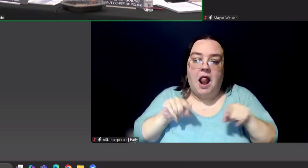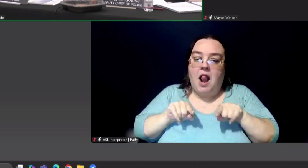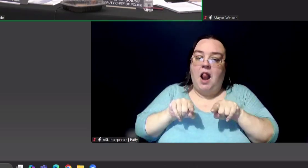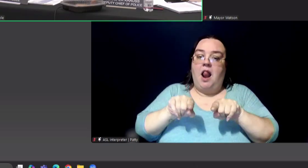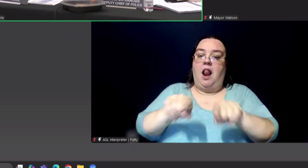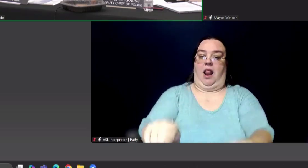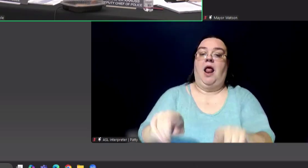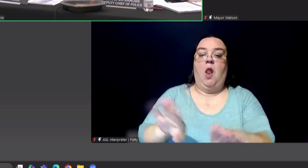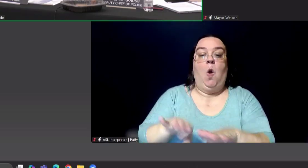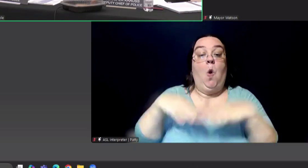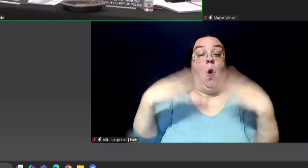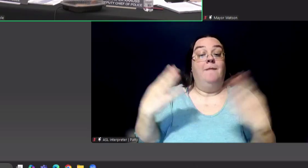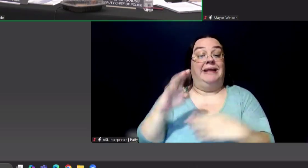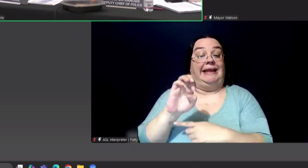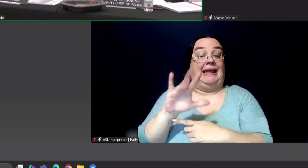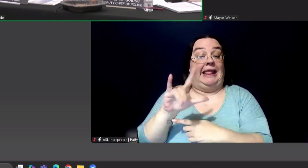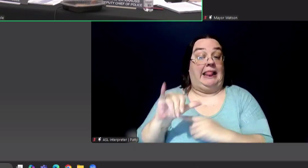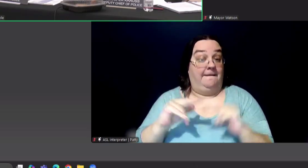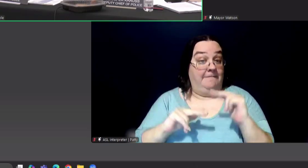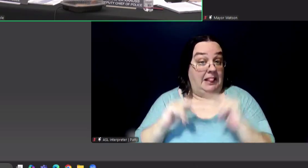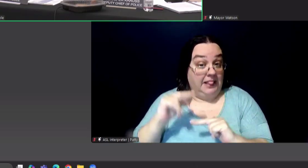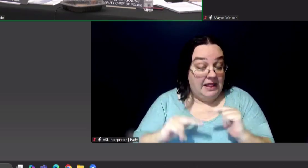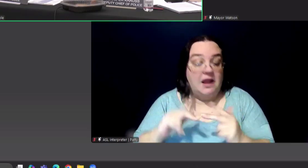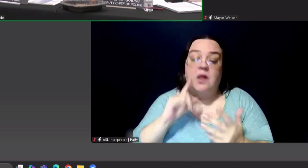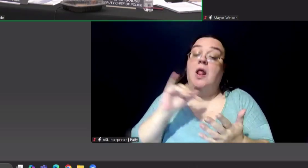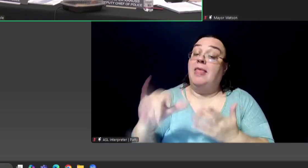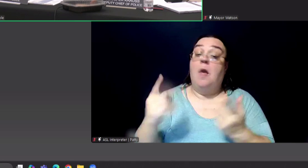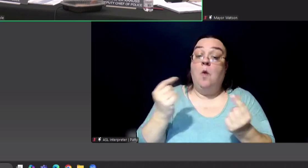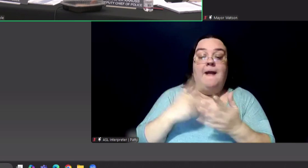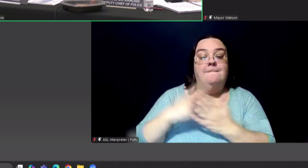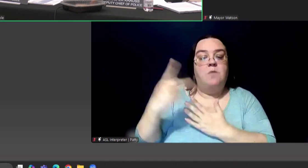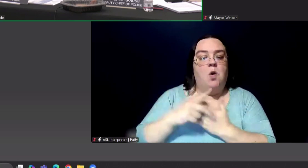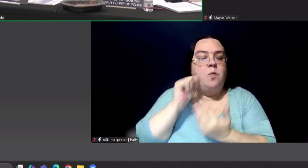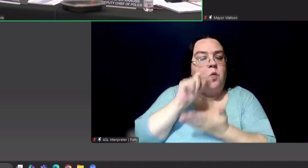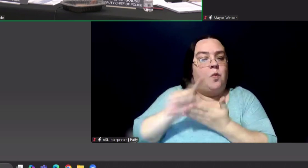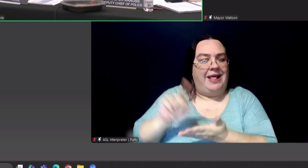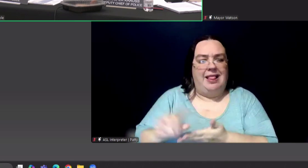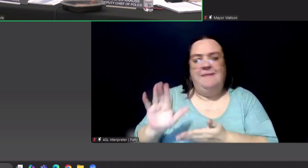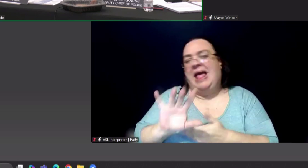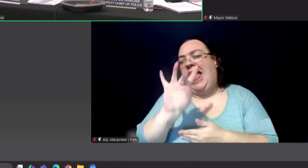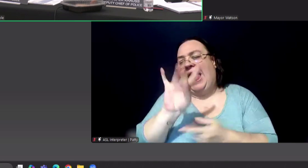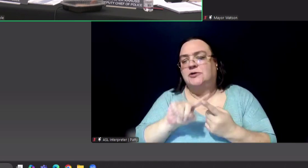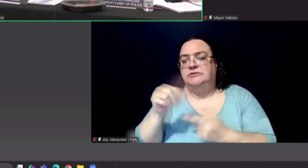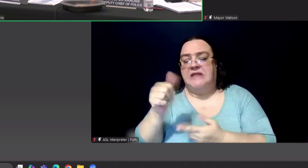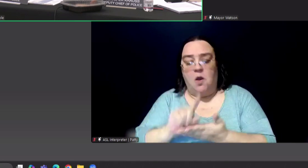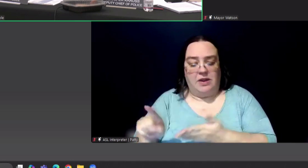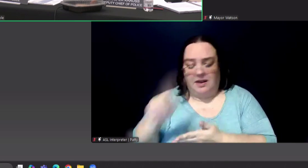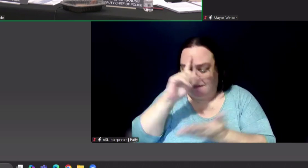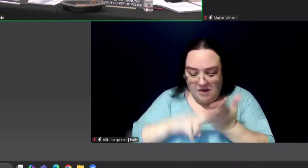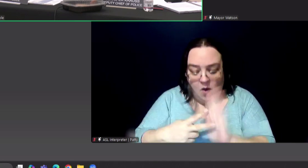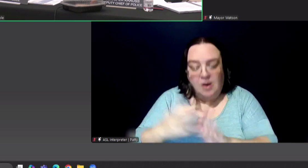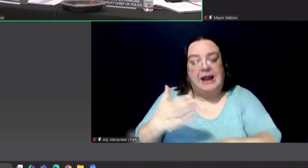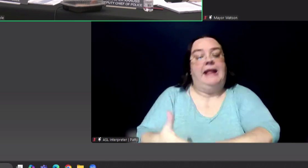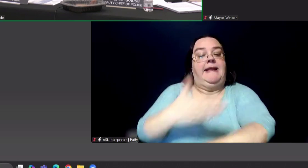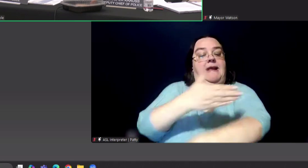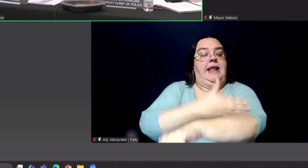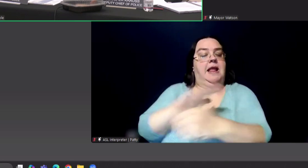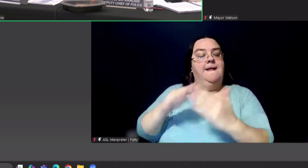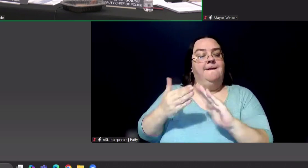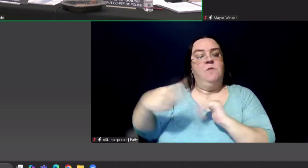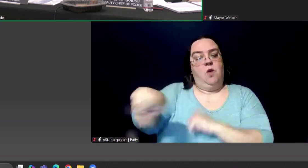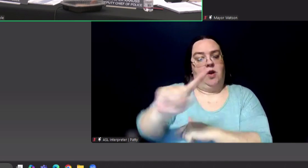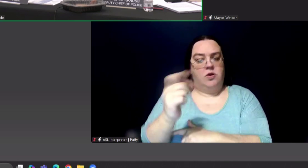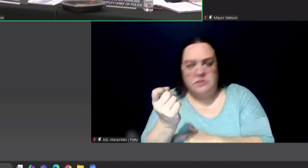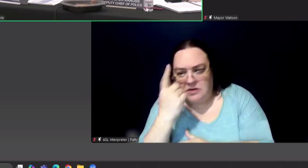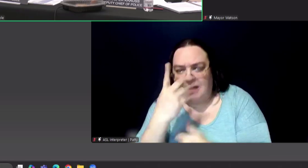building. It's a weekly program, approximately 8 to 10 weeks, designed to enhance community understanding and engagement with